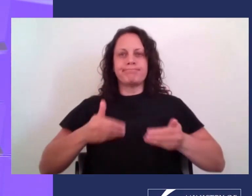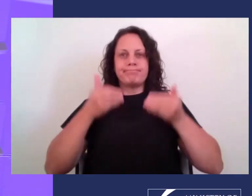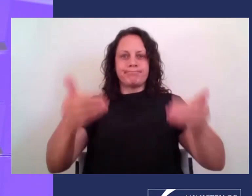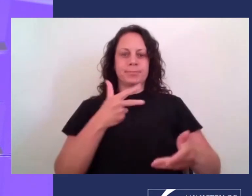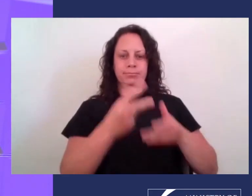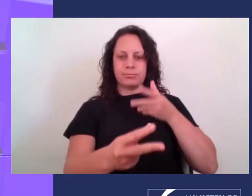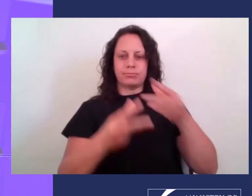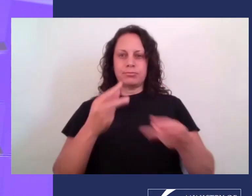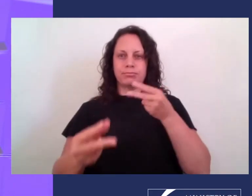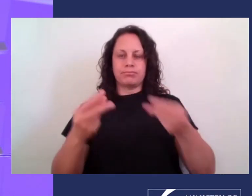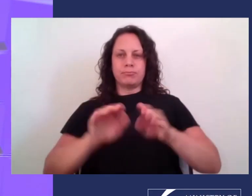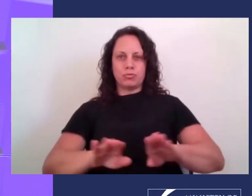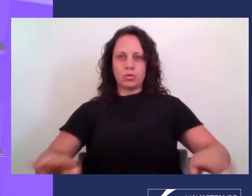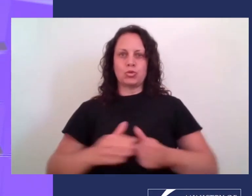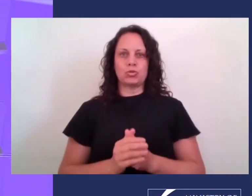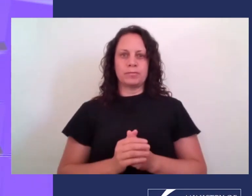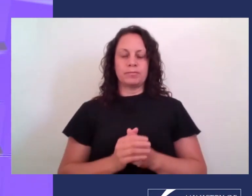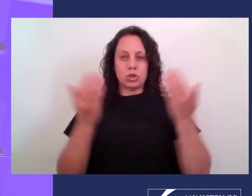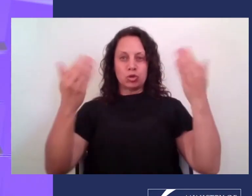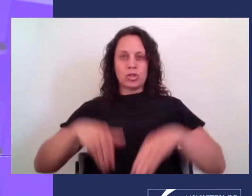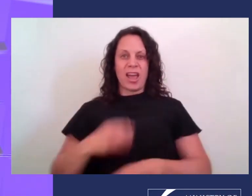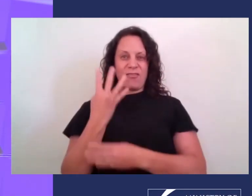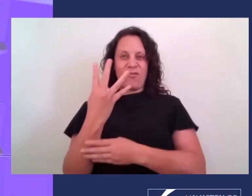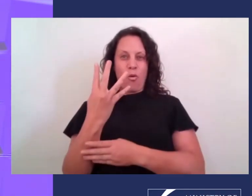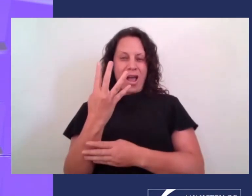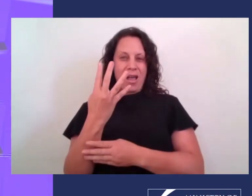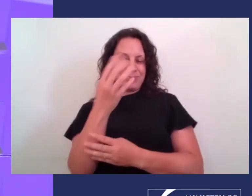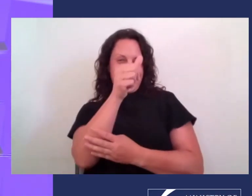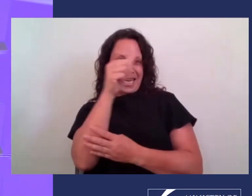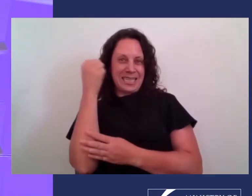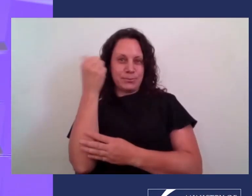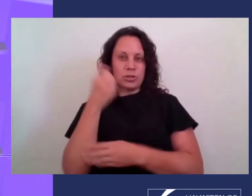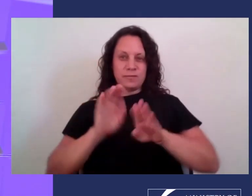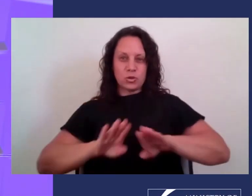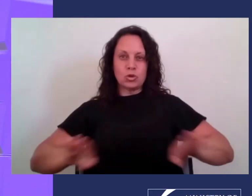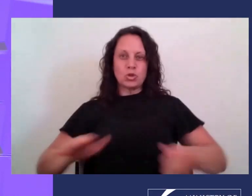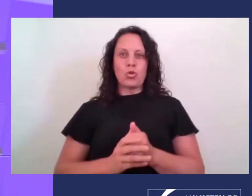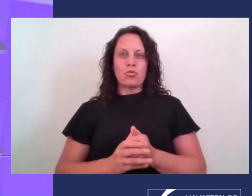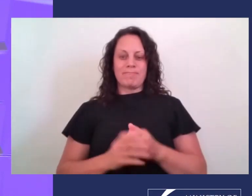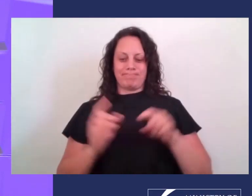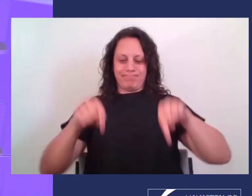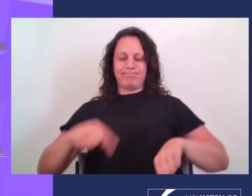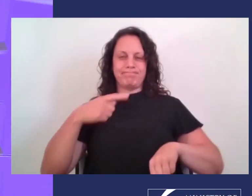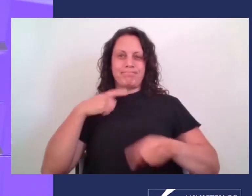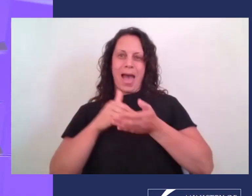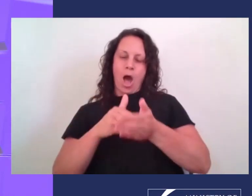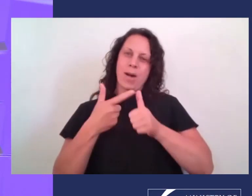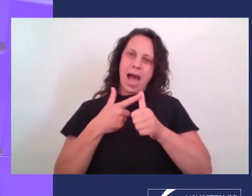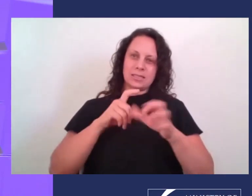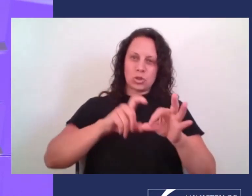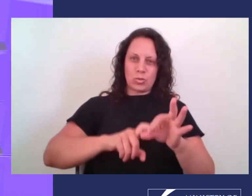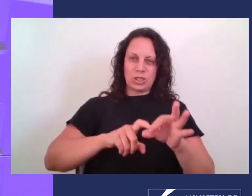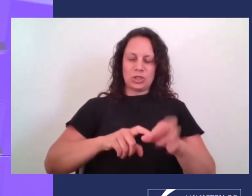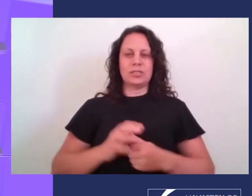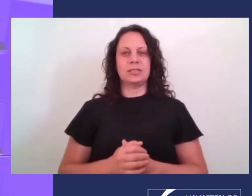four child health experts with us tonight who can help answer your pātai. We will address as many